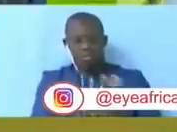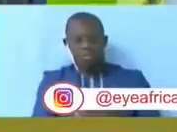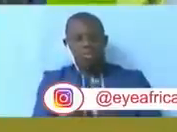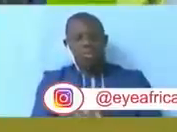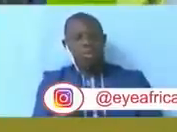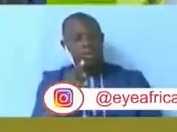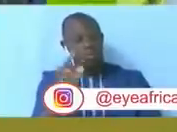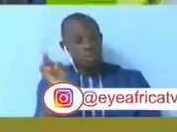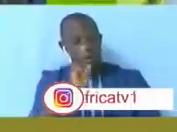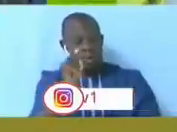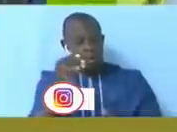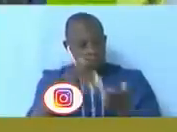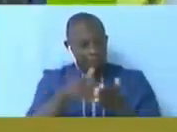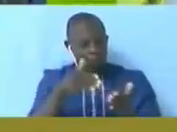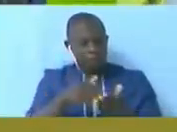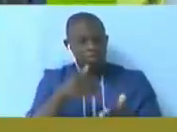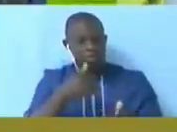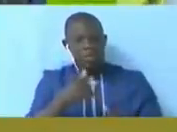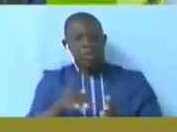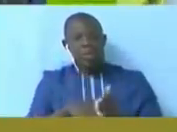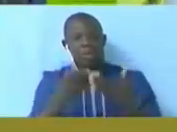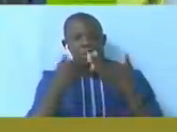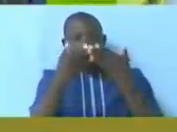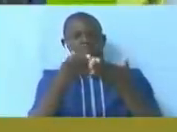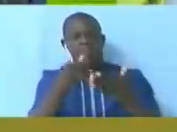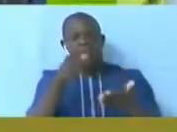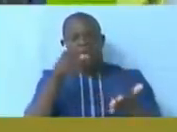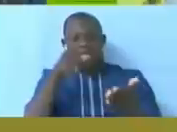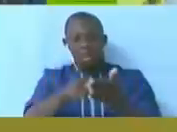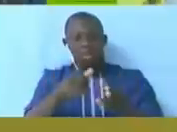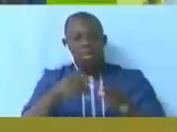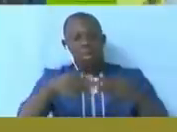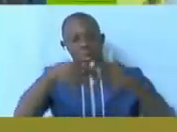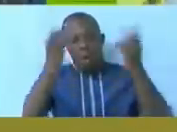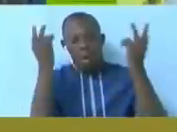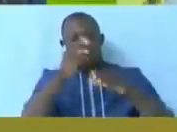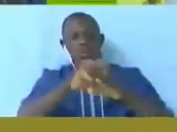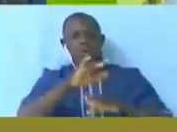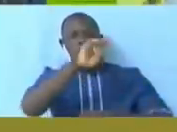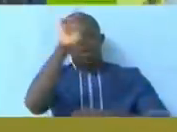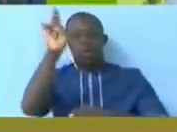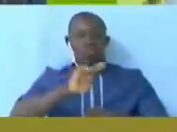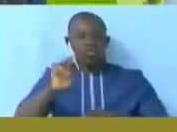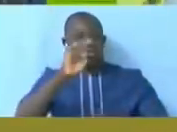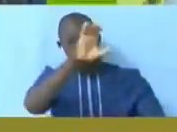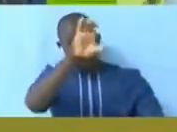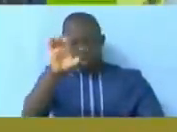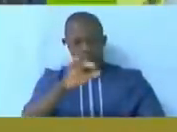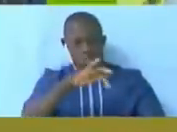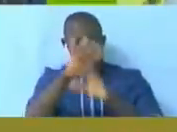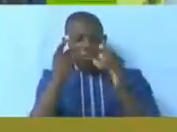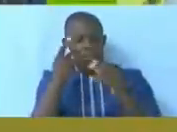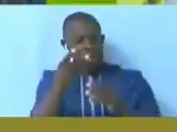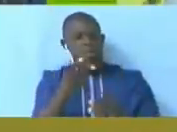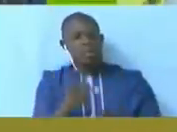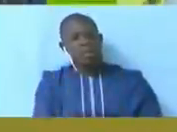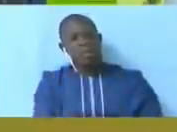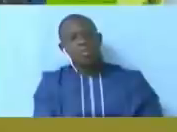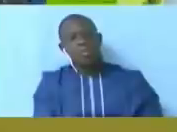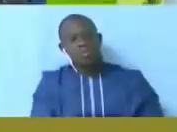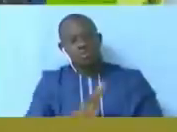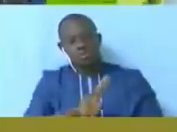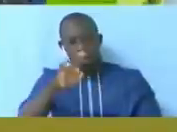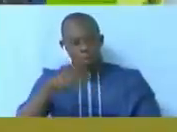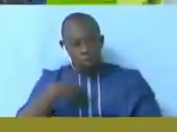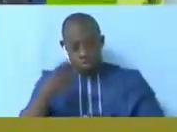forced me. Wale na tanam force. Give the letter a nationwide publicity. Purukana ni letter onyinta ka janjam purubango me. I didn't want the story to be